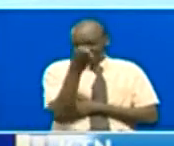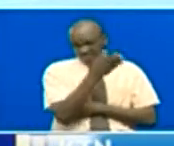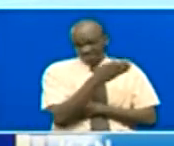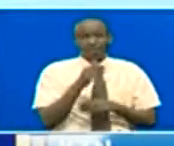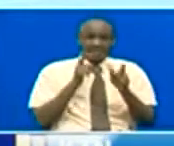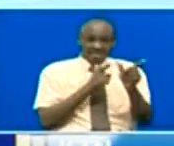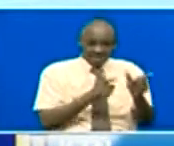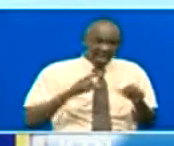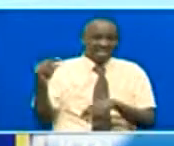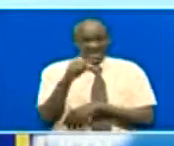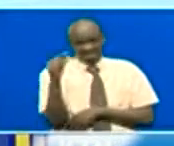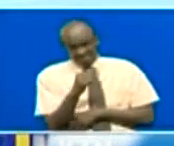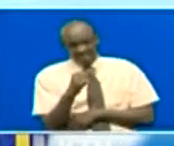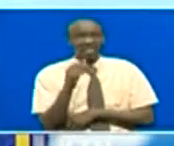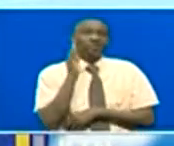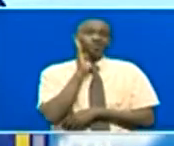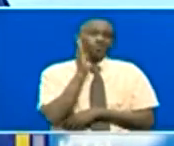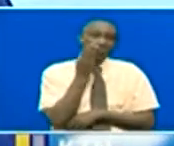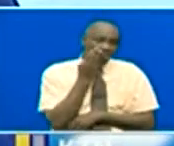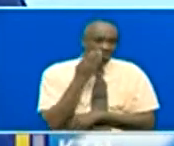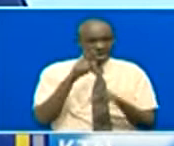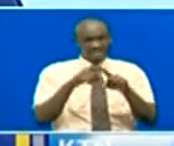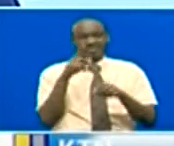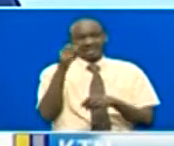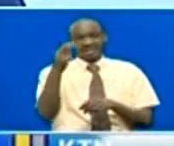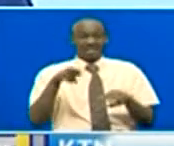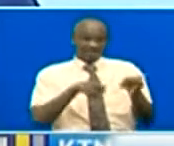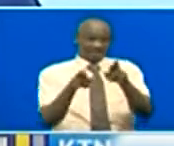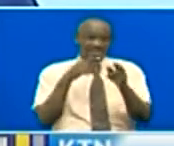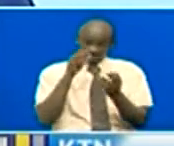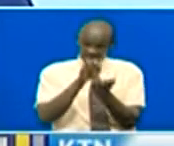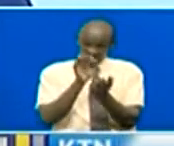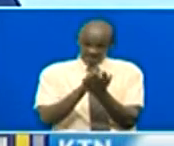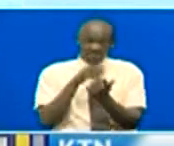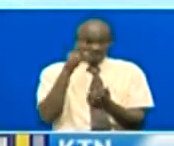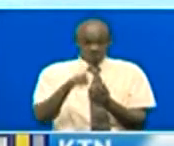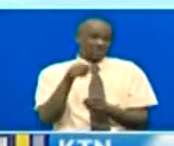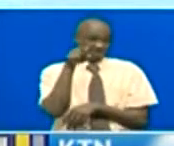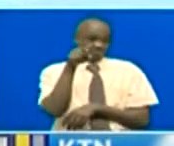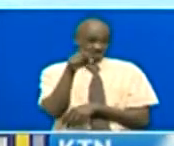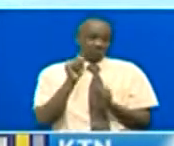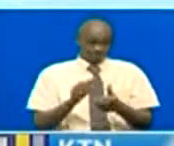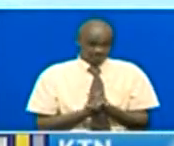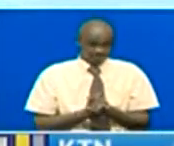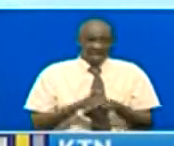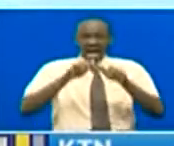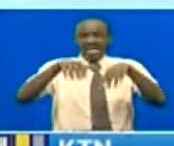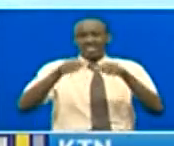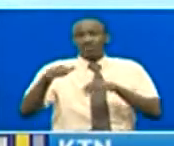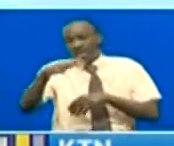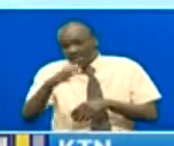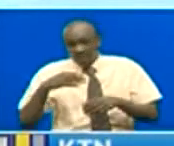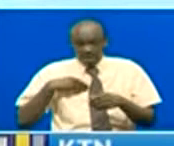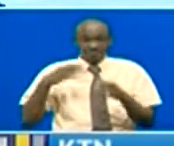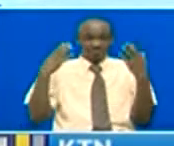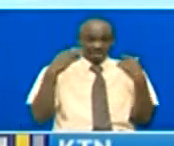Mandera, Garissa, Wajir, Isiolo and parts of Tana River being said to be in the red. However, agricultural zones such as Tharaka